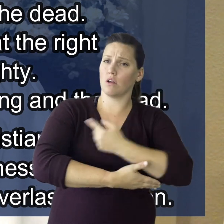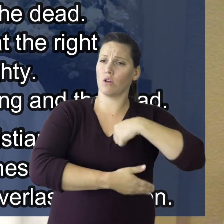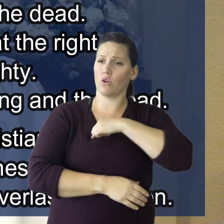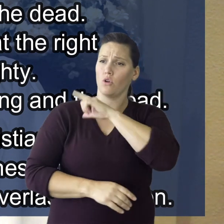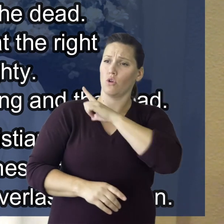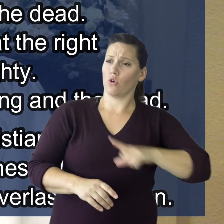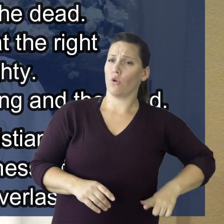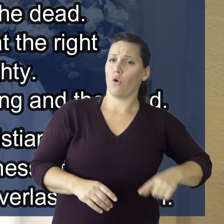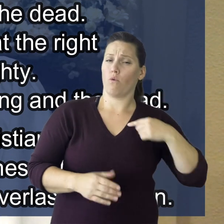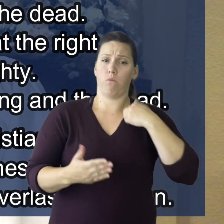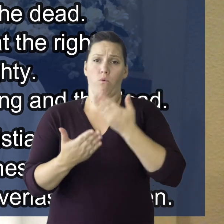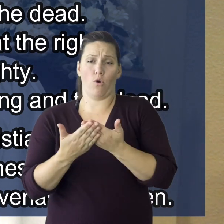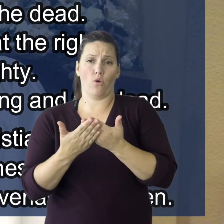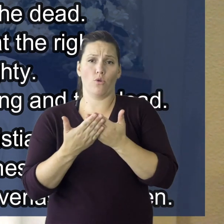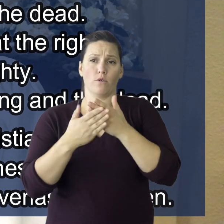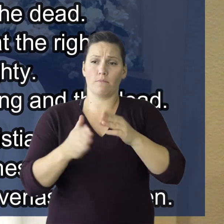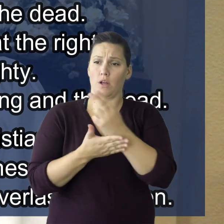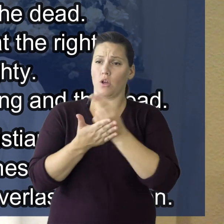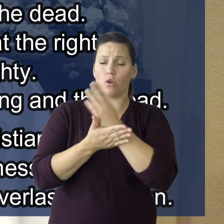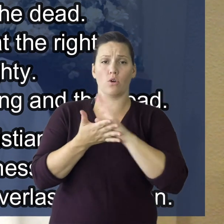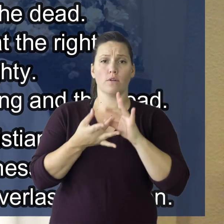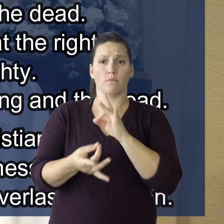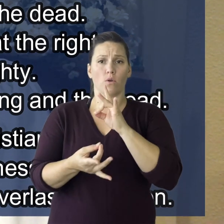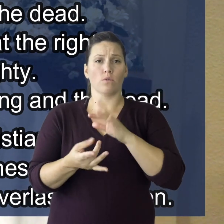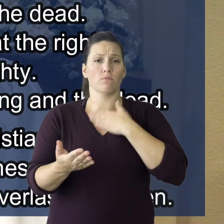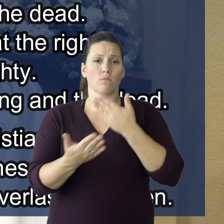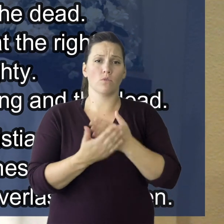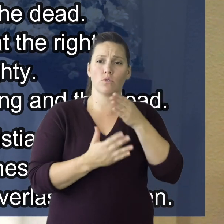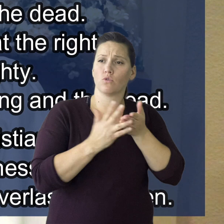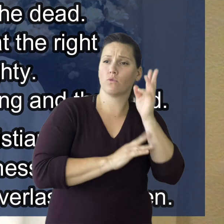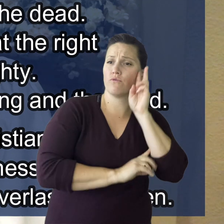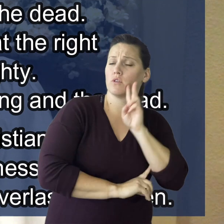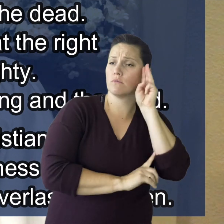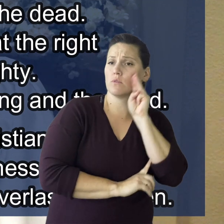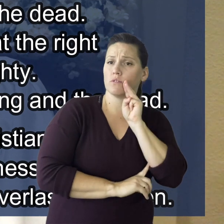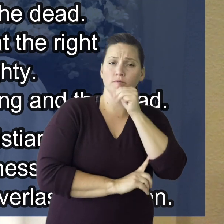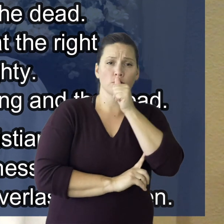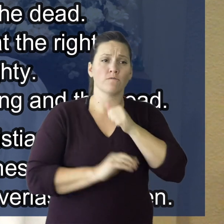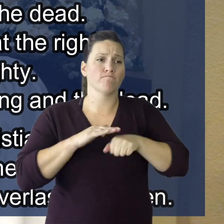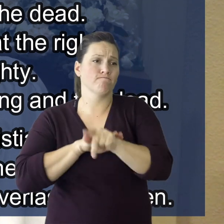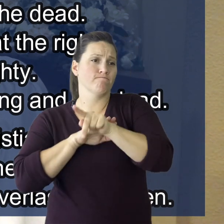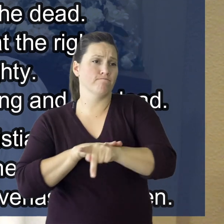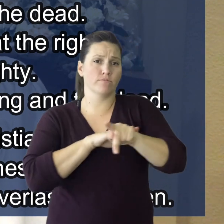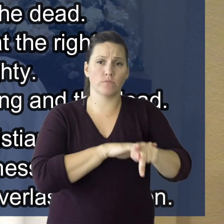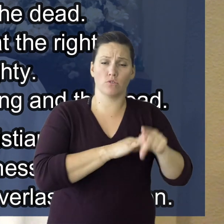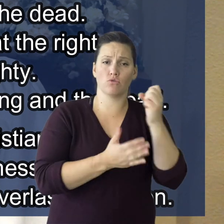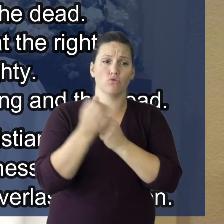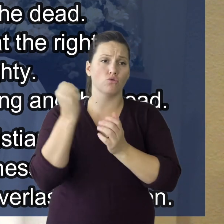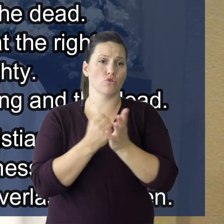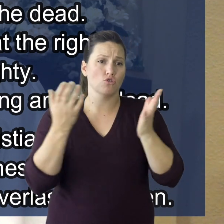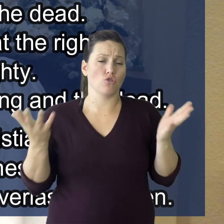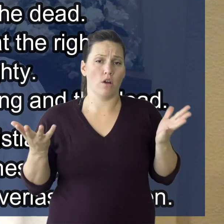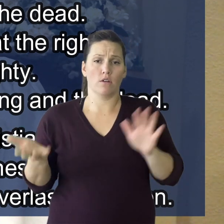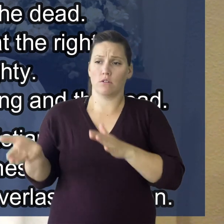only Son, our Lord, who was conceived by the Holy Spirit, born of the Virgin Mary, suffered under